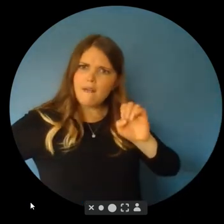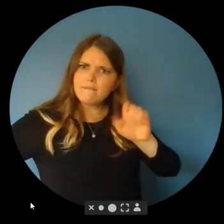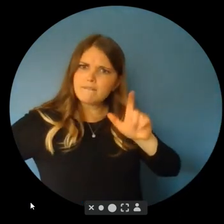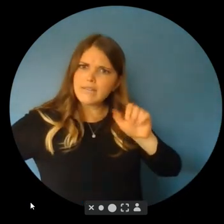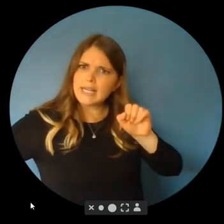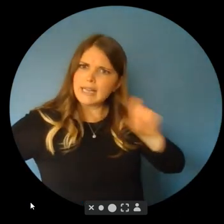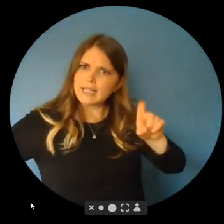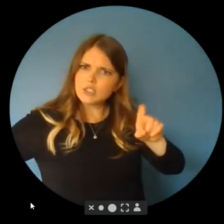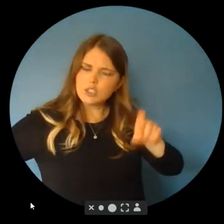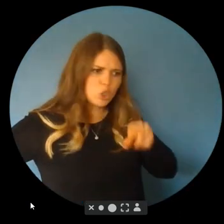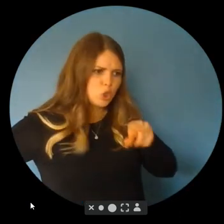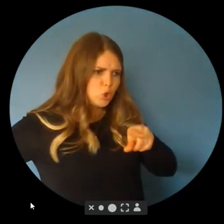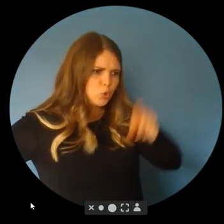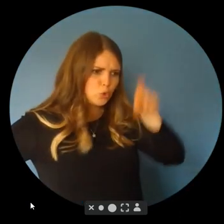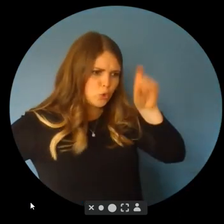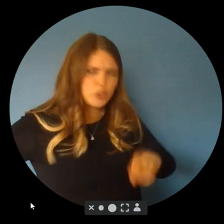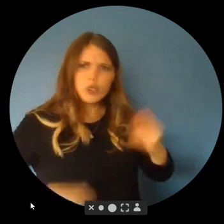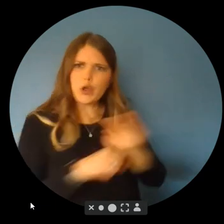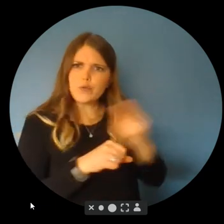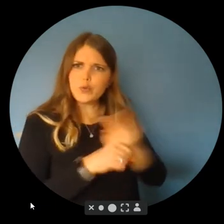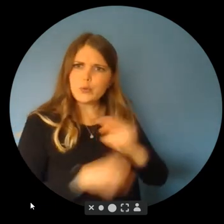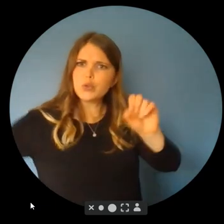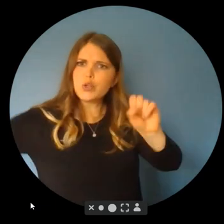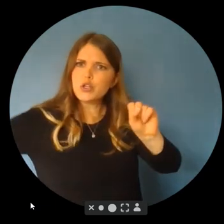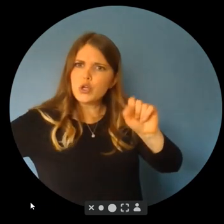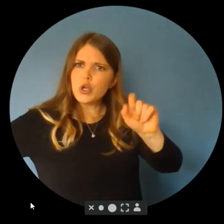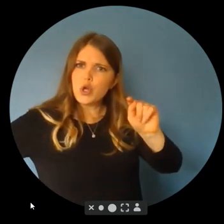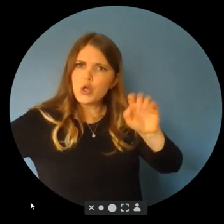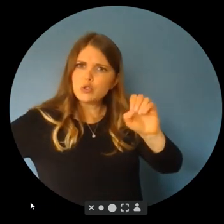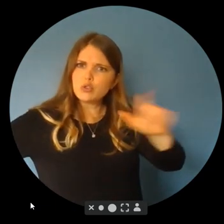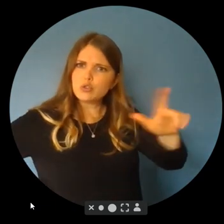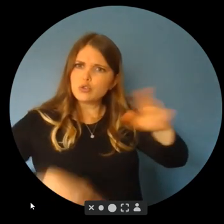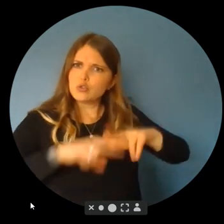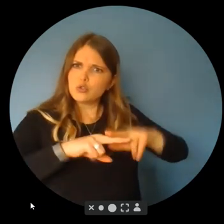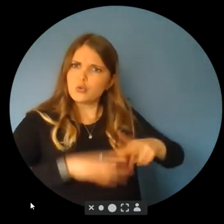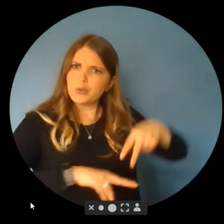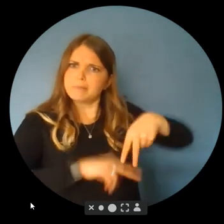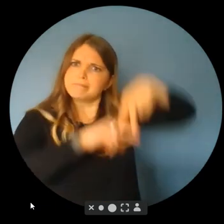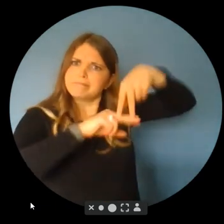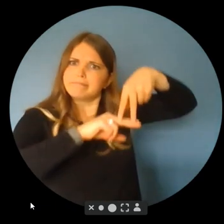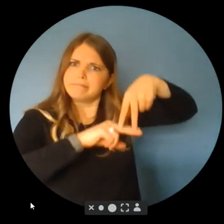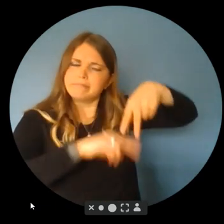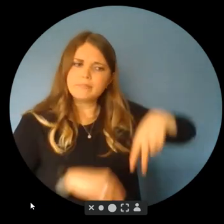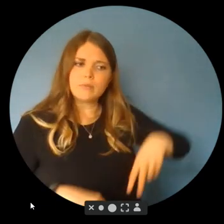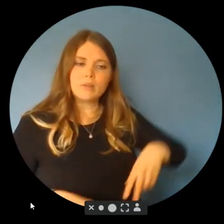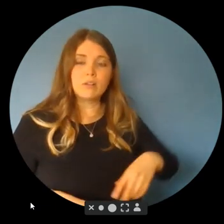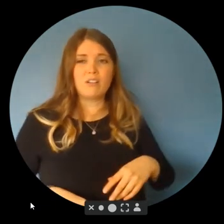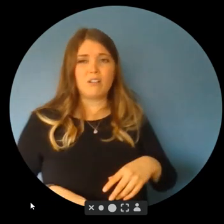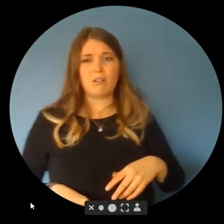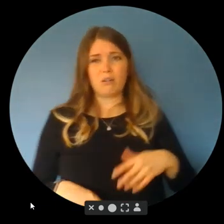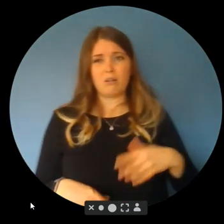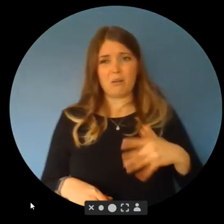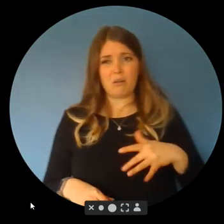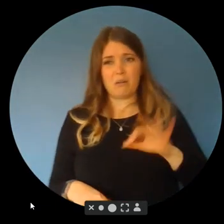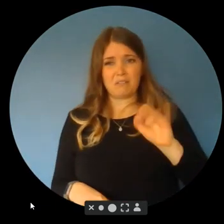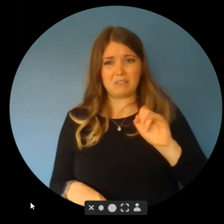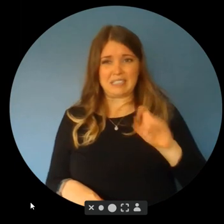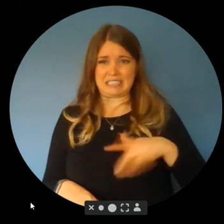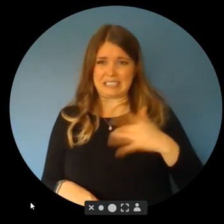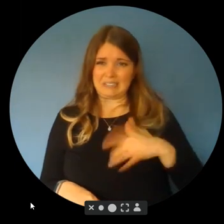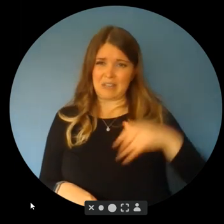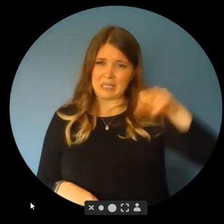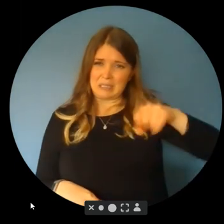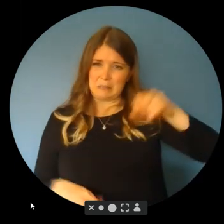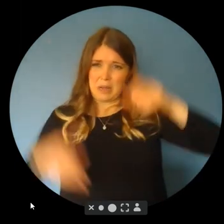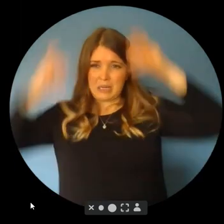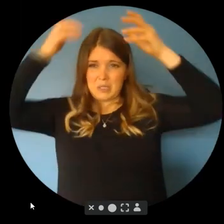used the stool. Oh, Felix could feel his bucket tip and big